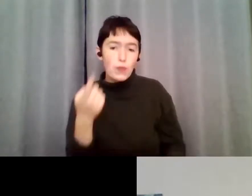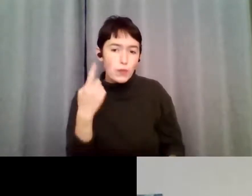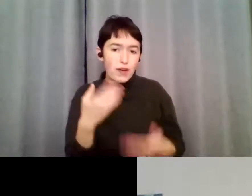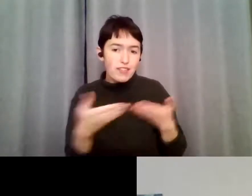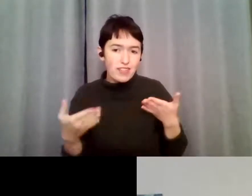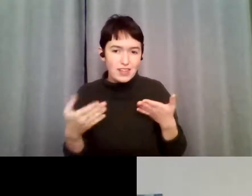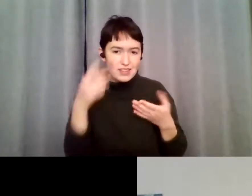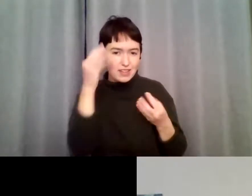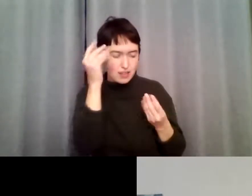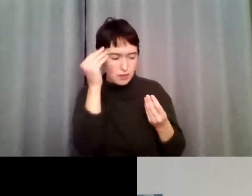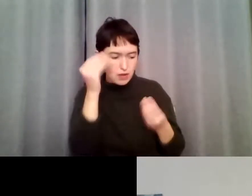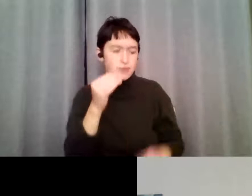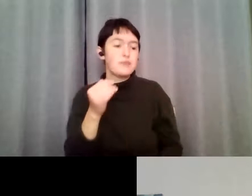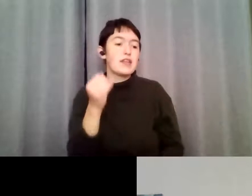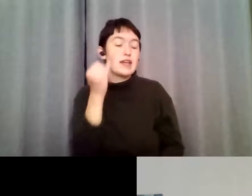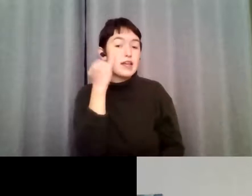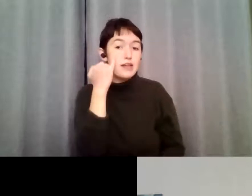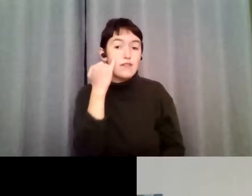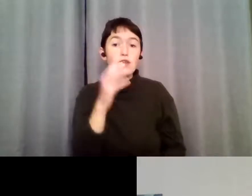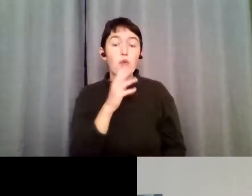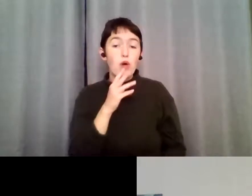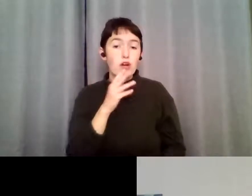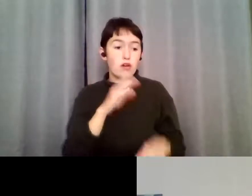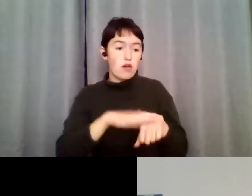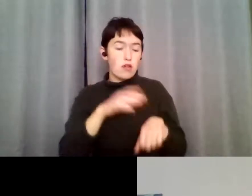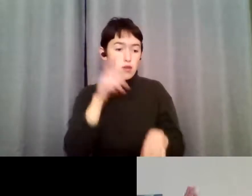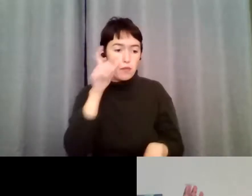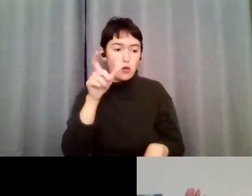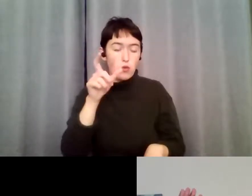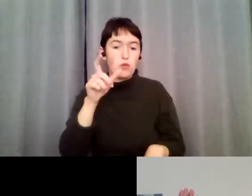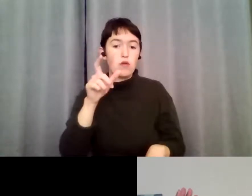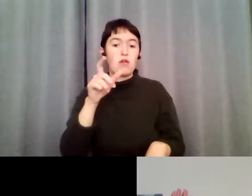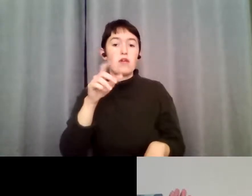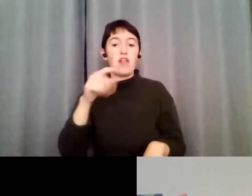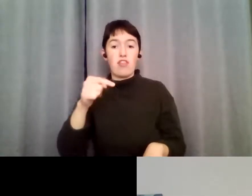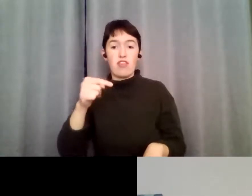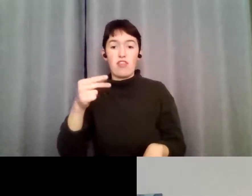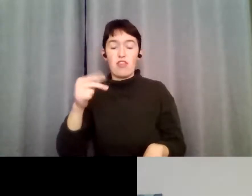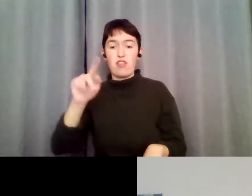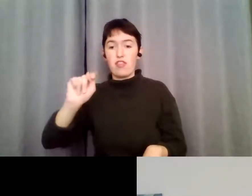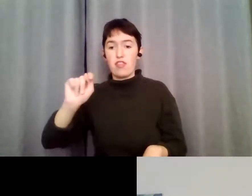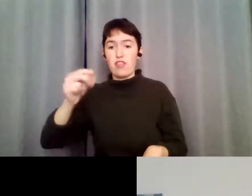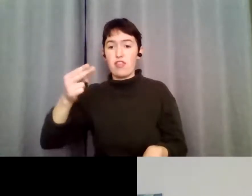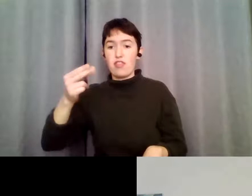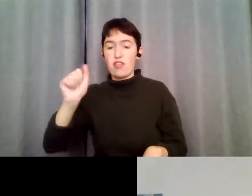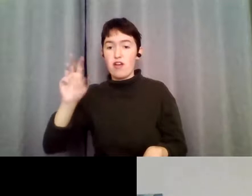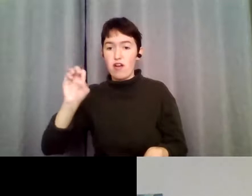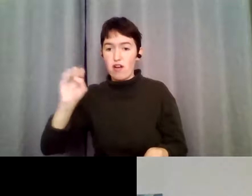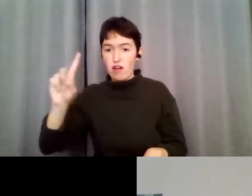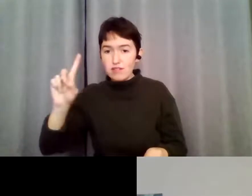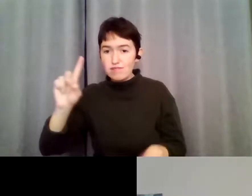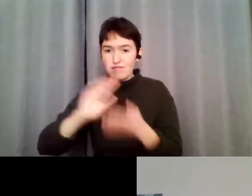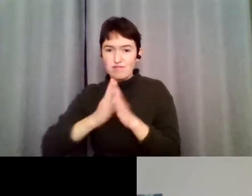thawed, it would be really hard to stop it escaping to space because the